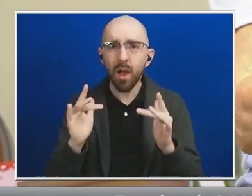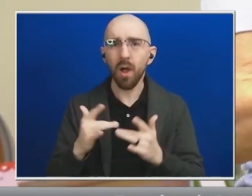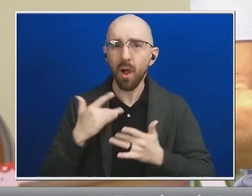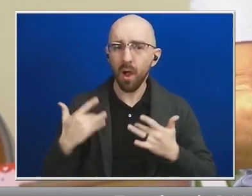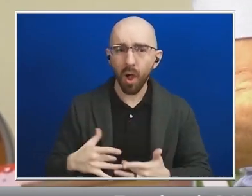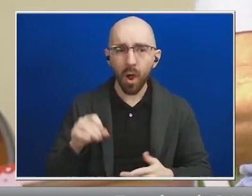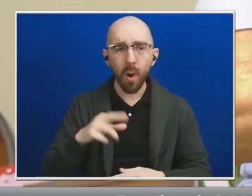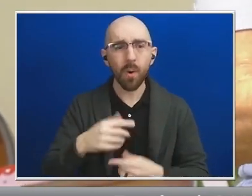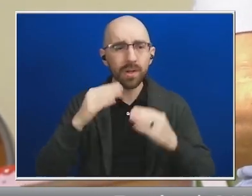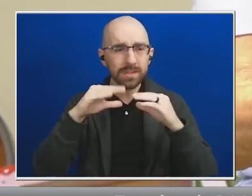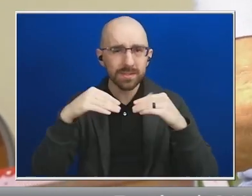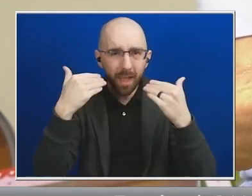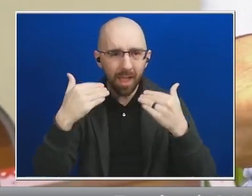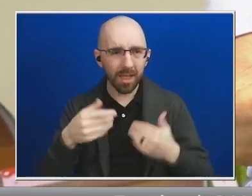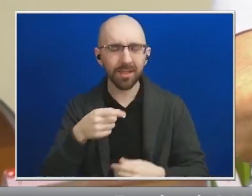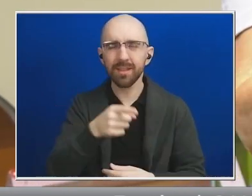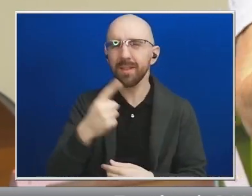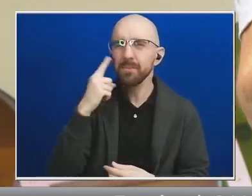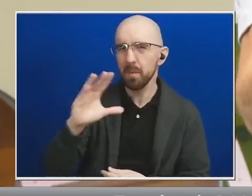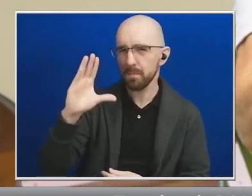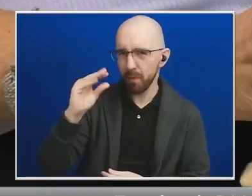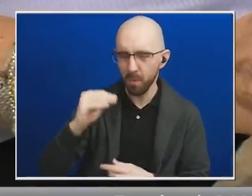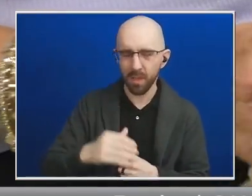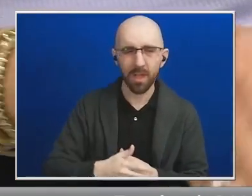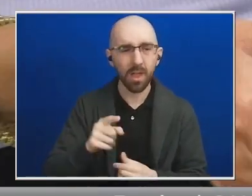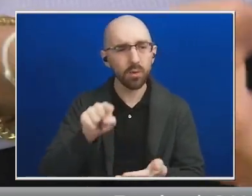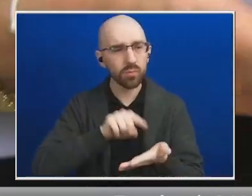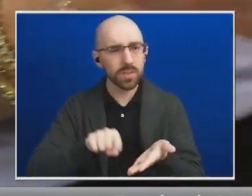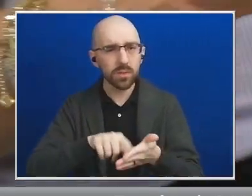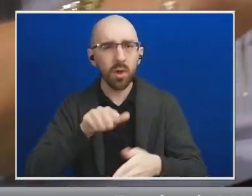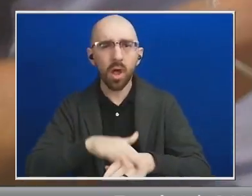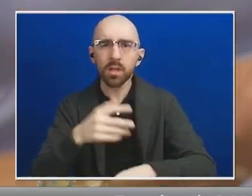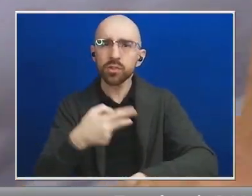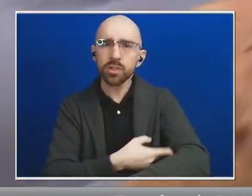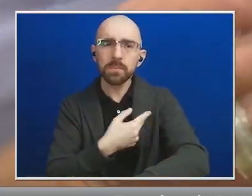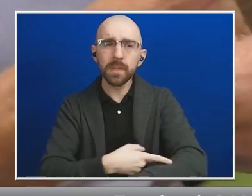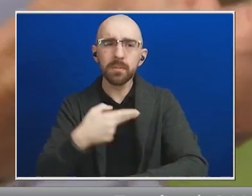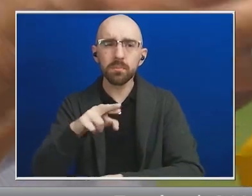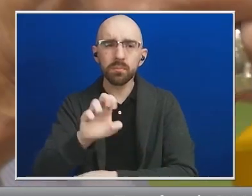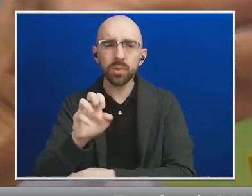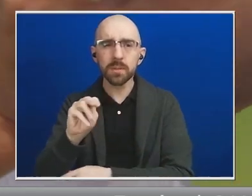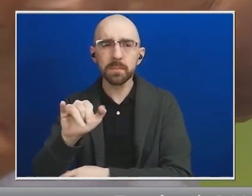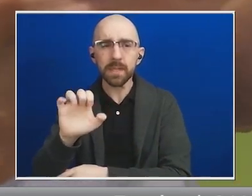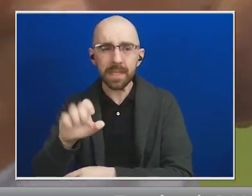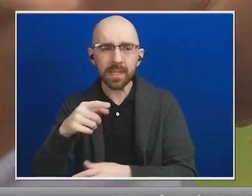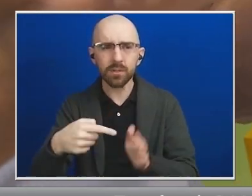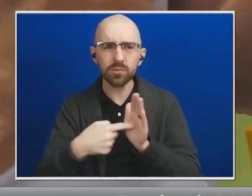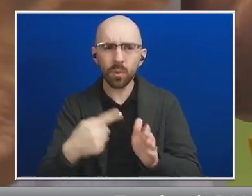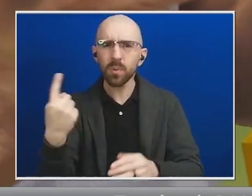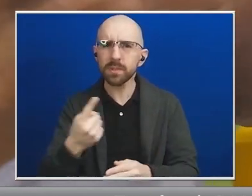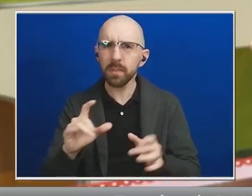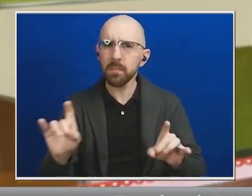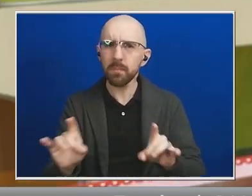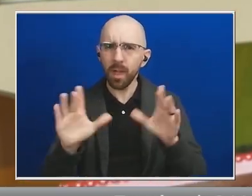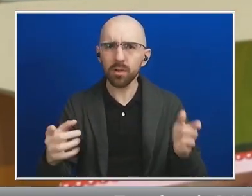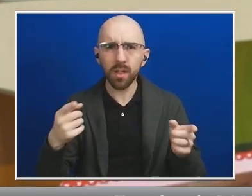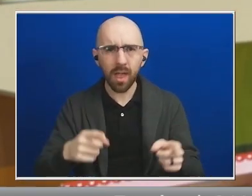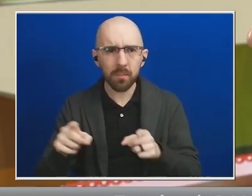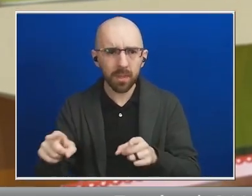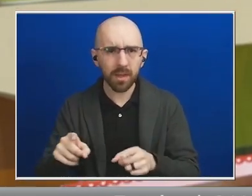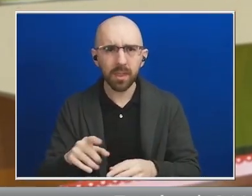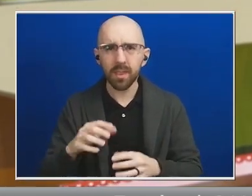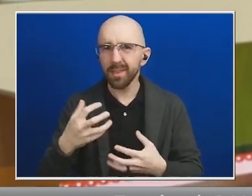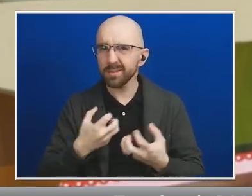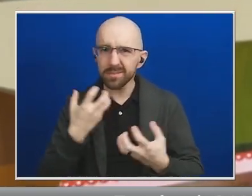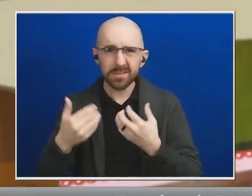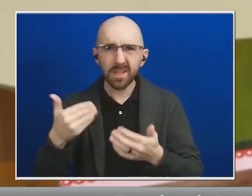little boy. to the research on this sheepskin preemie that shows something magical happens to fussy newborns when parents